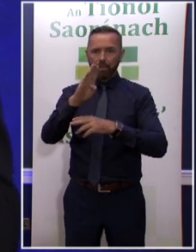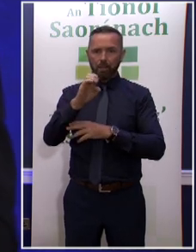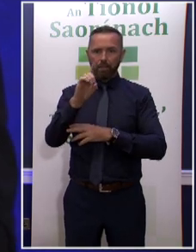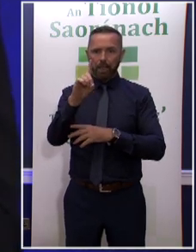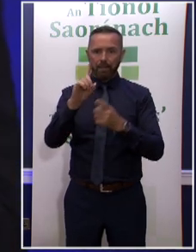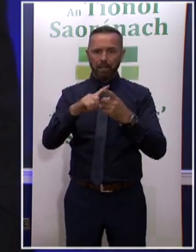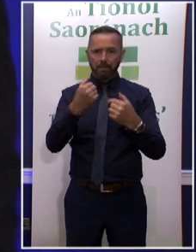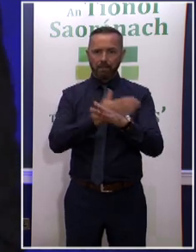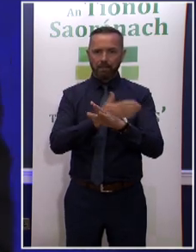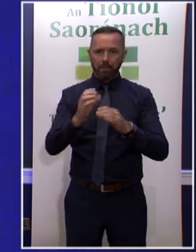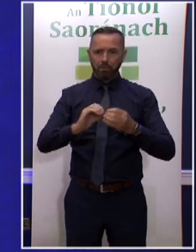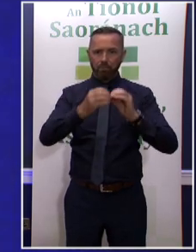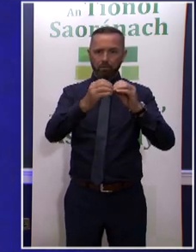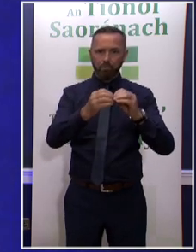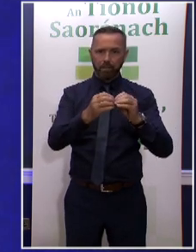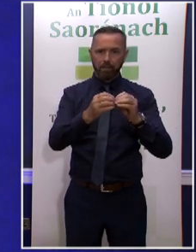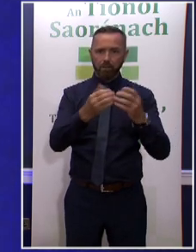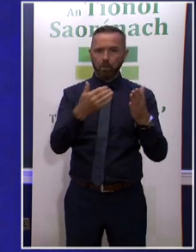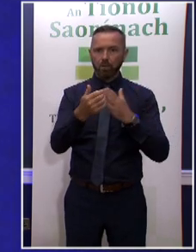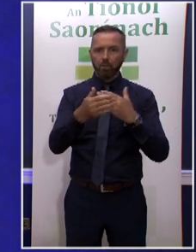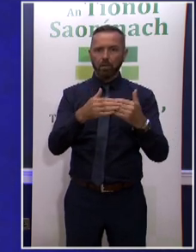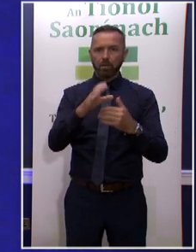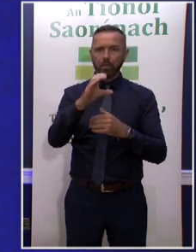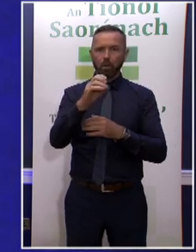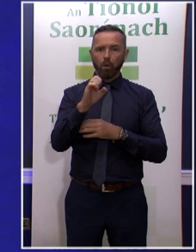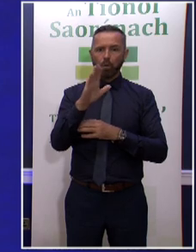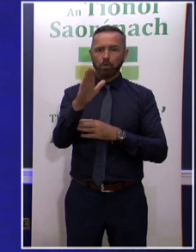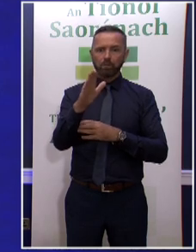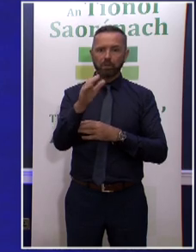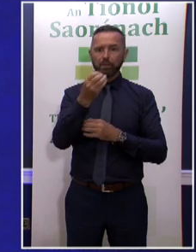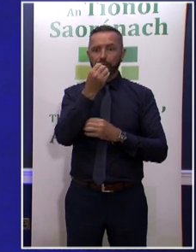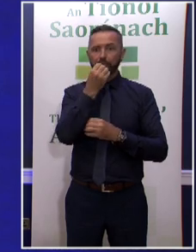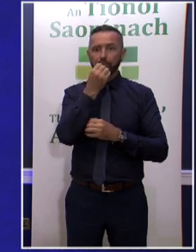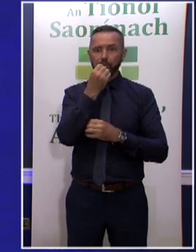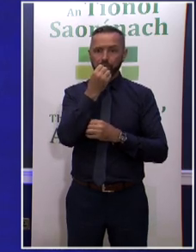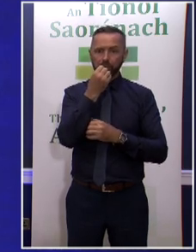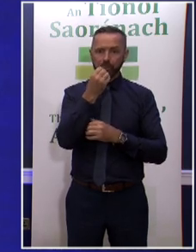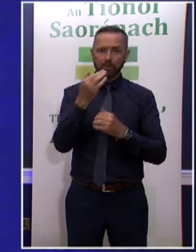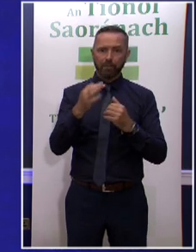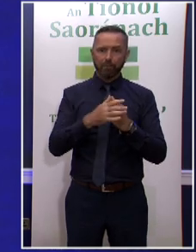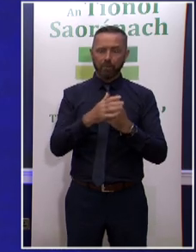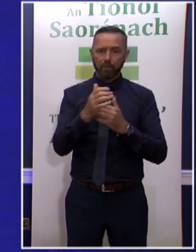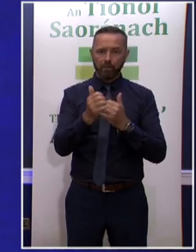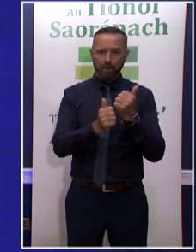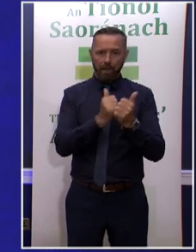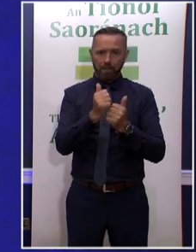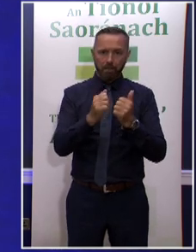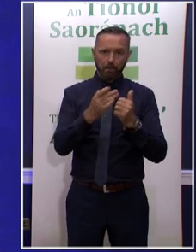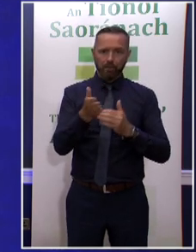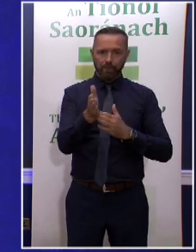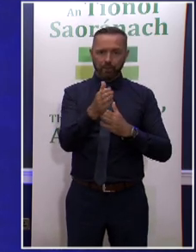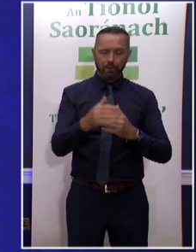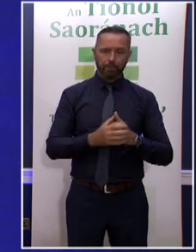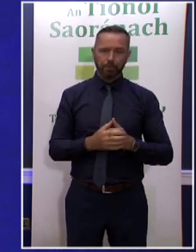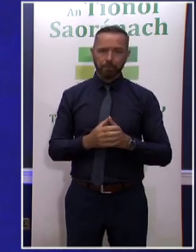and they form the basis for coastal sort of marine food webs that start down there on the seabed.